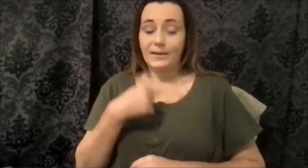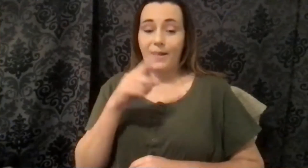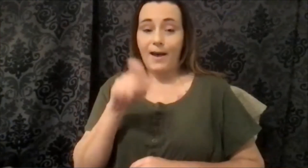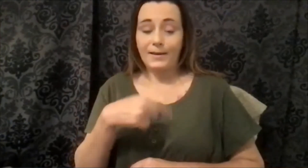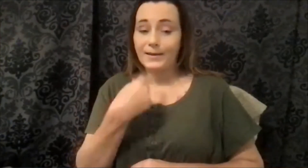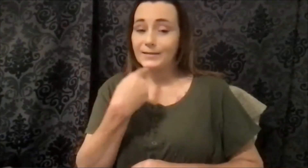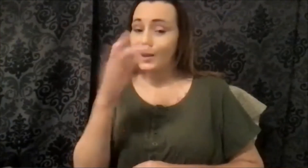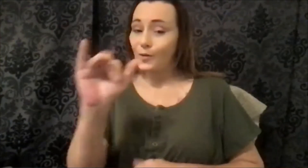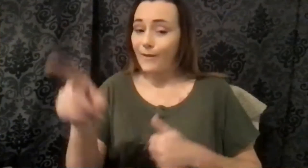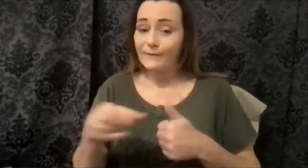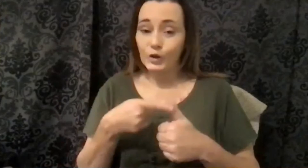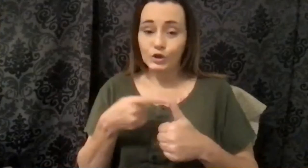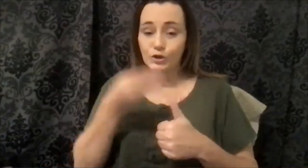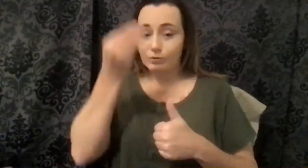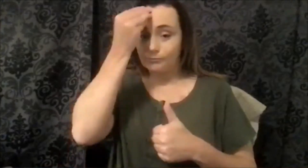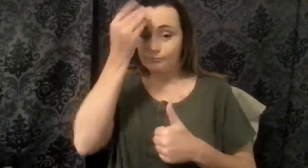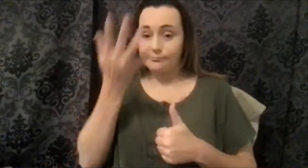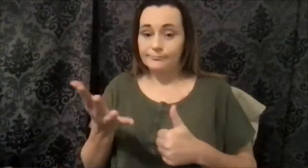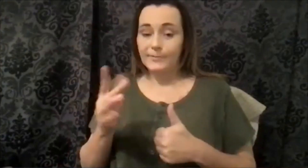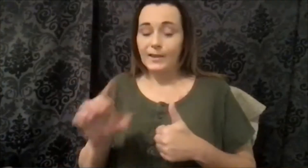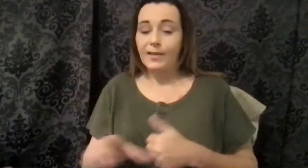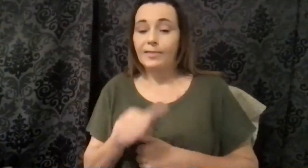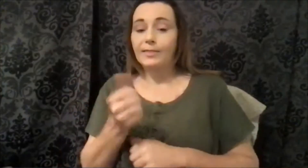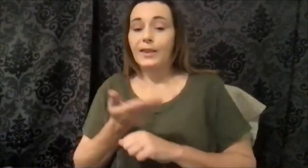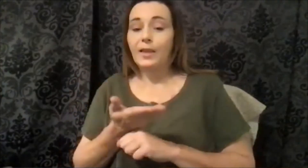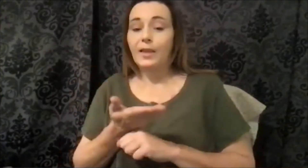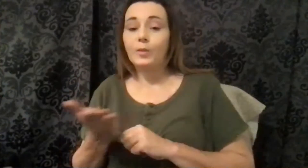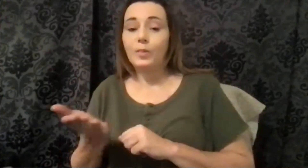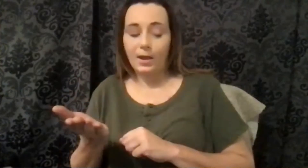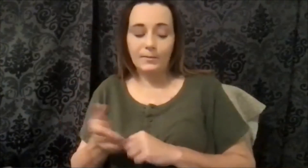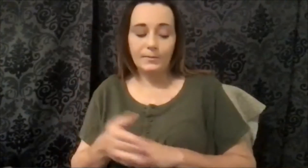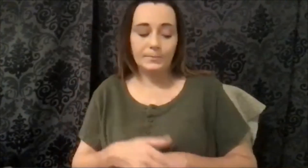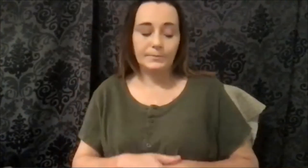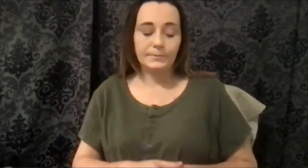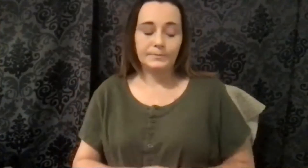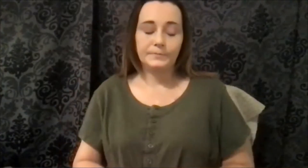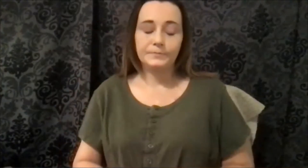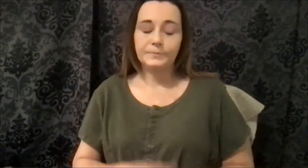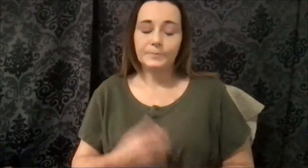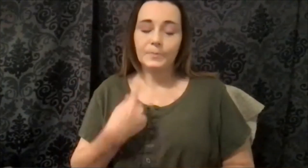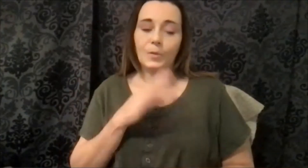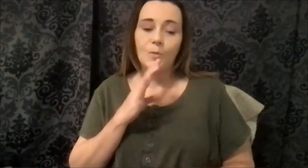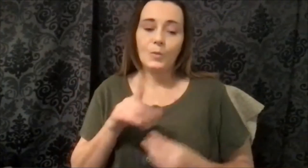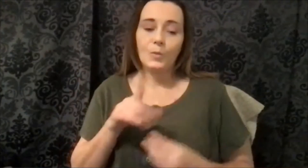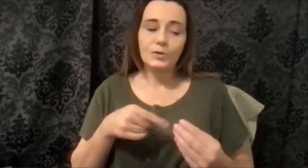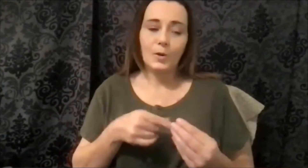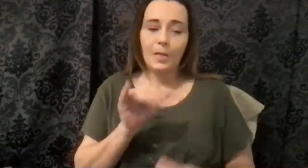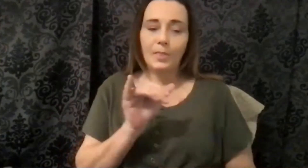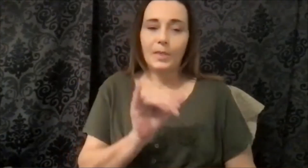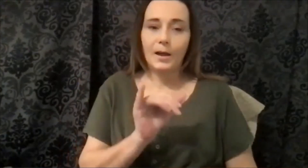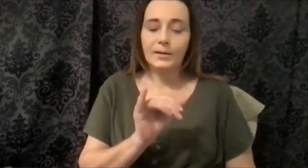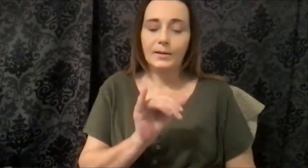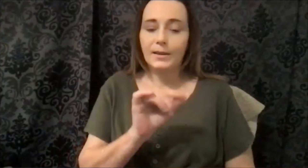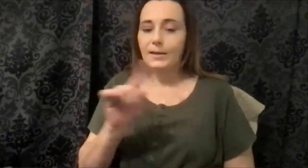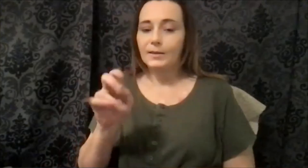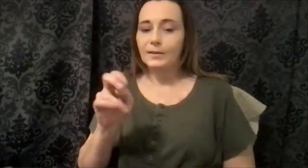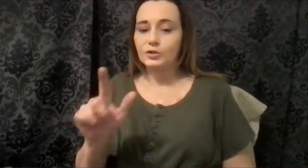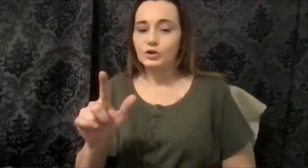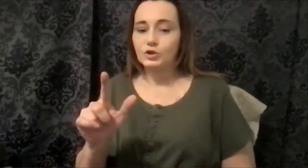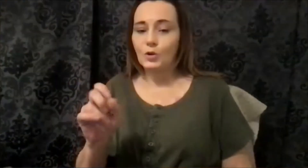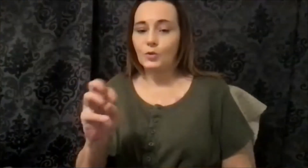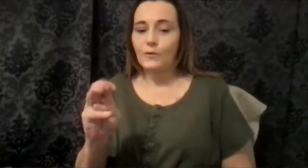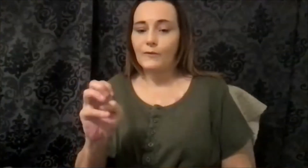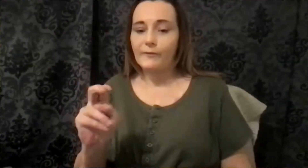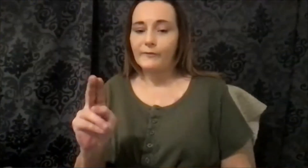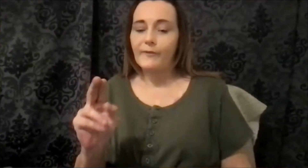that first. The other thing is about, and we talked about it at the zonal forum a couple of weeks ago